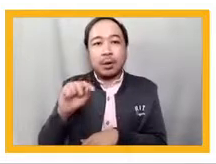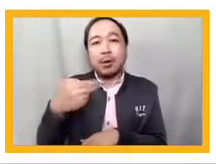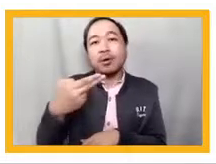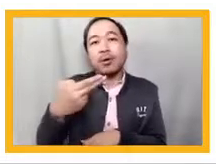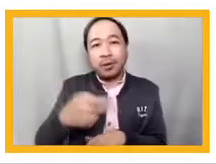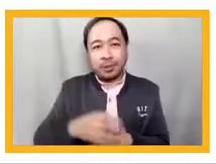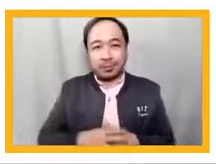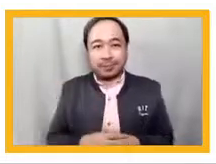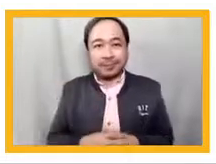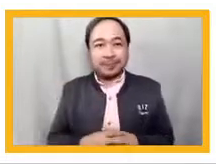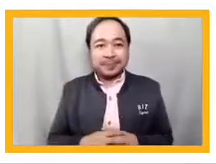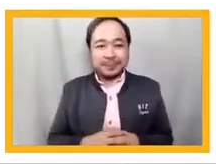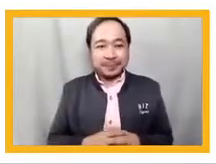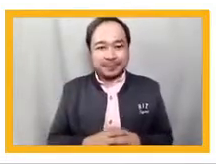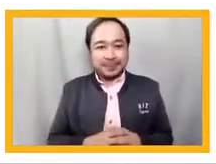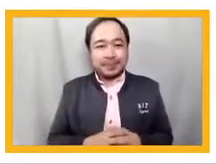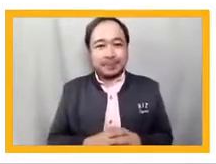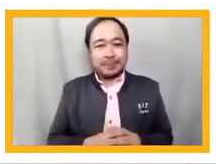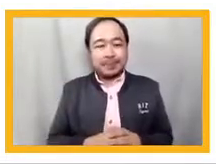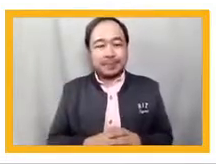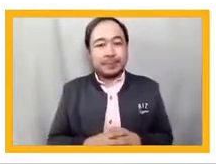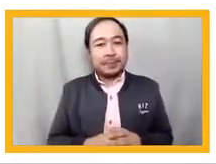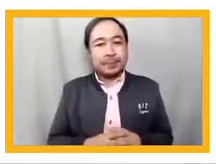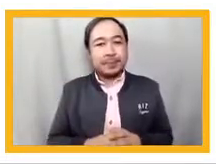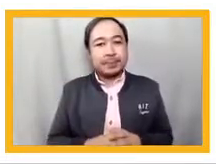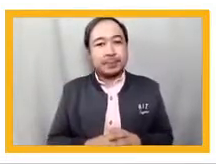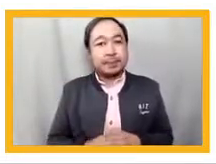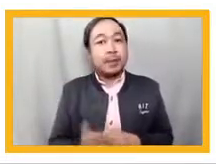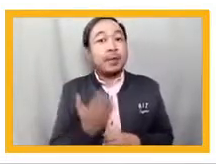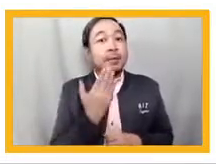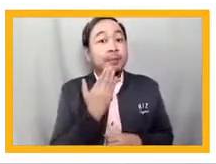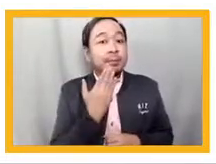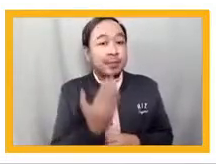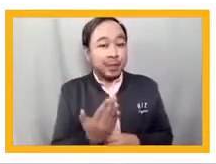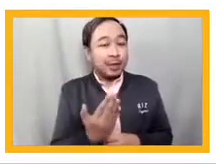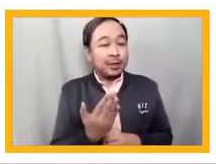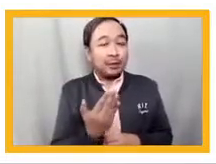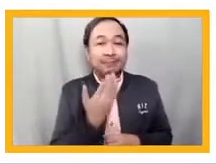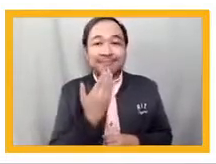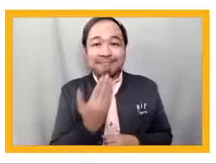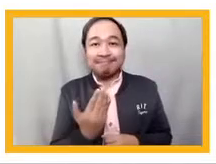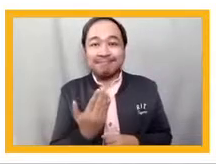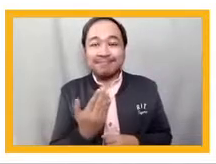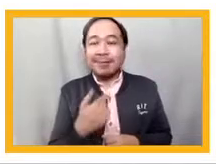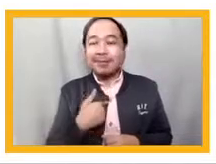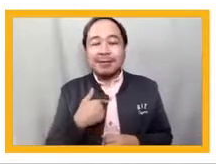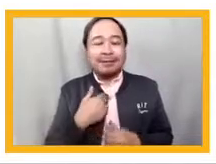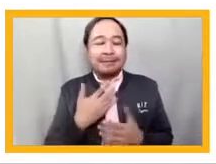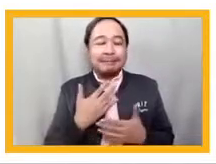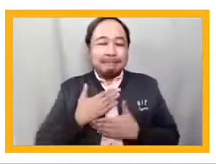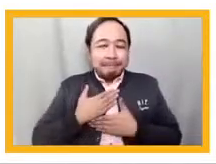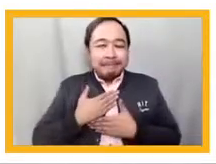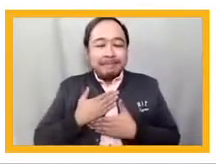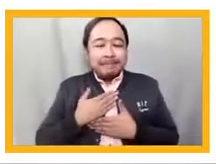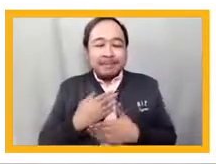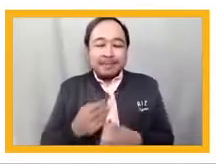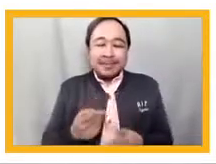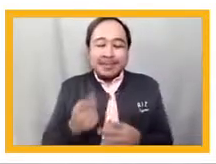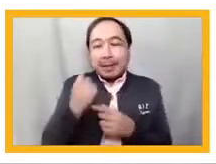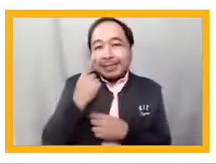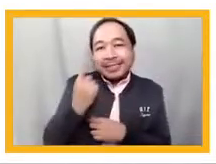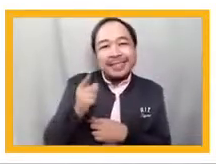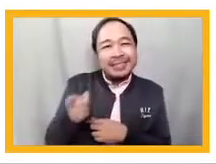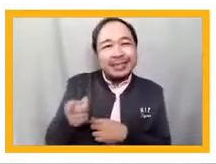Thank you. Thank you very much, Joost. It has been a pleasure to listen to Professor Saka. And I think you set the stage